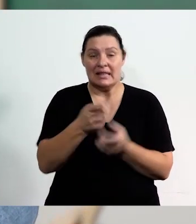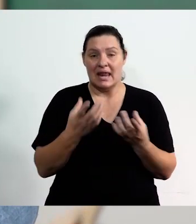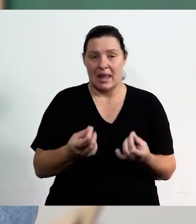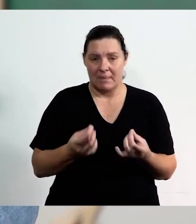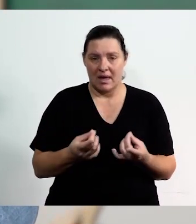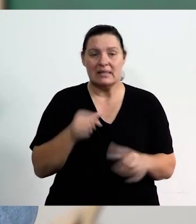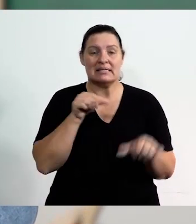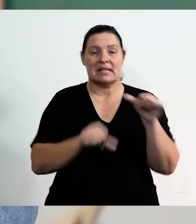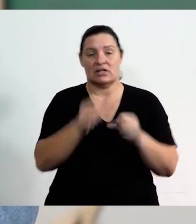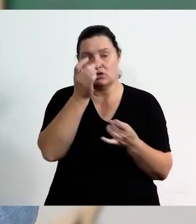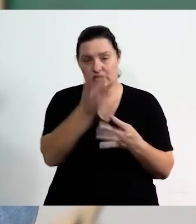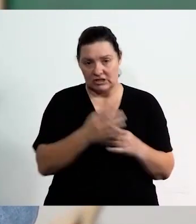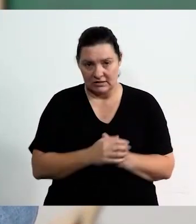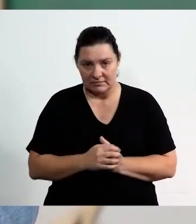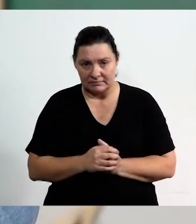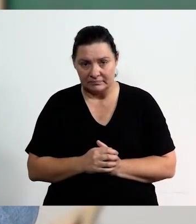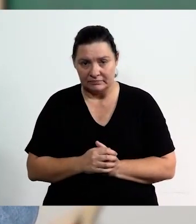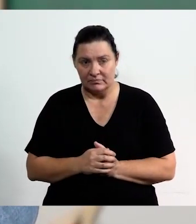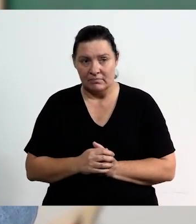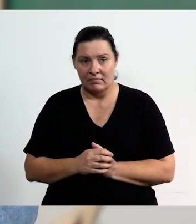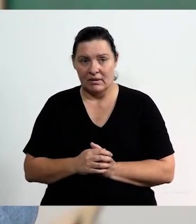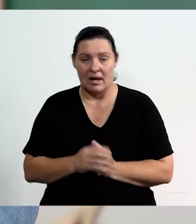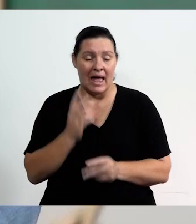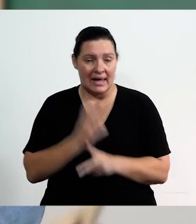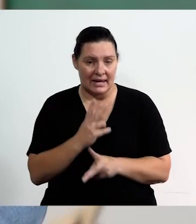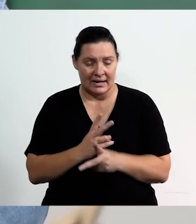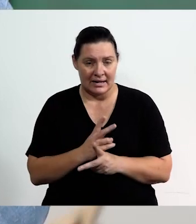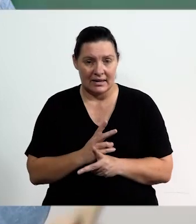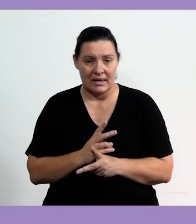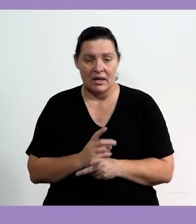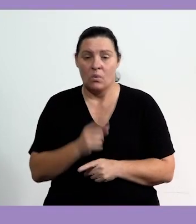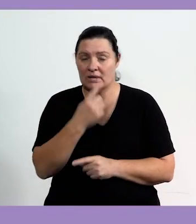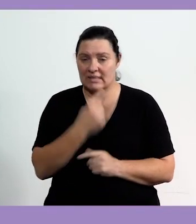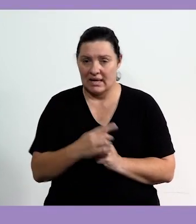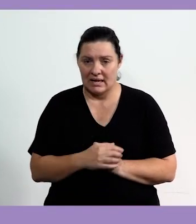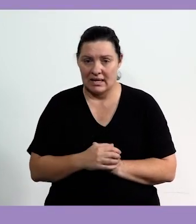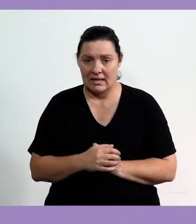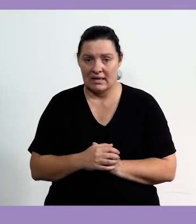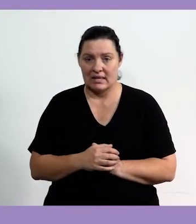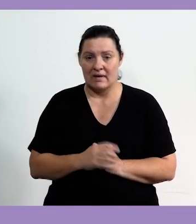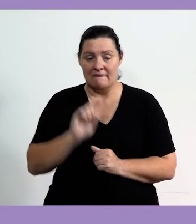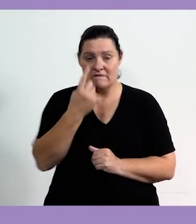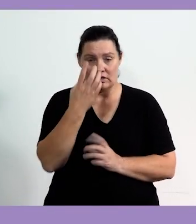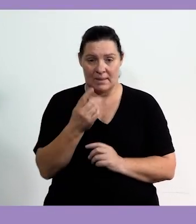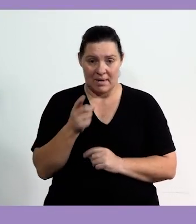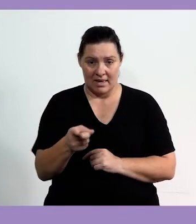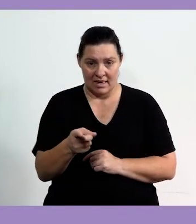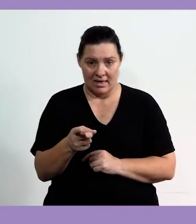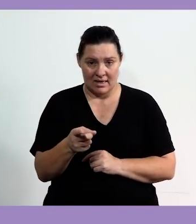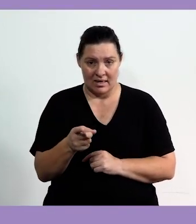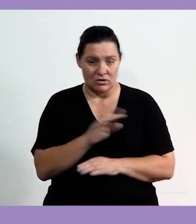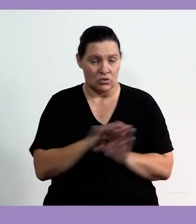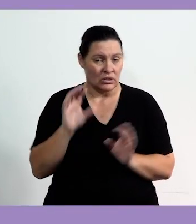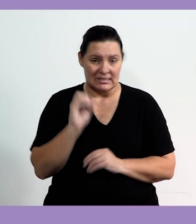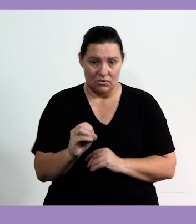down that number in scientific notation. So again, we are going to say, we're going to take the